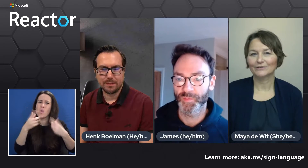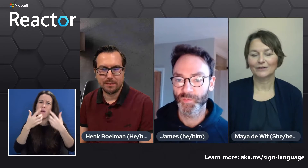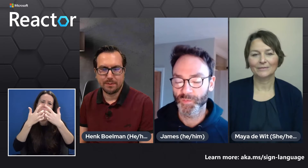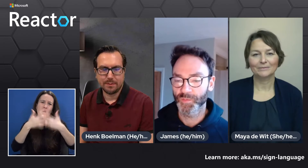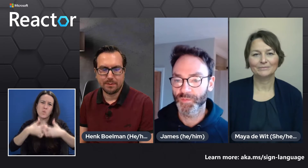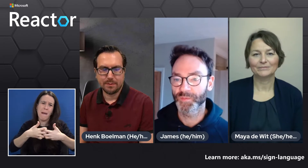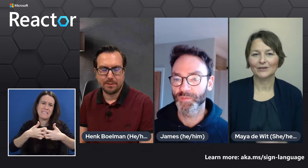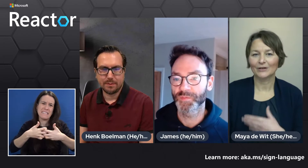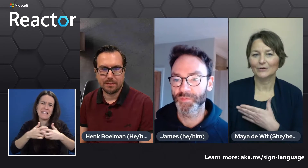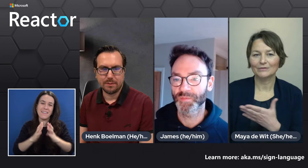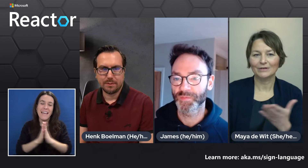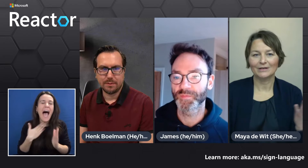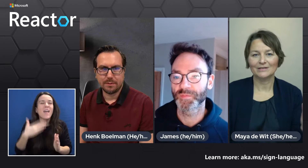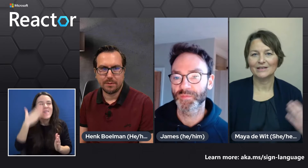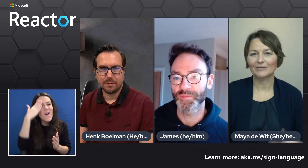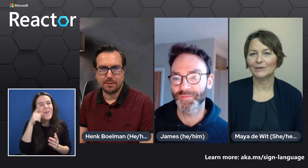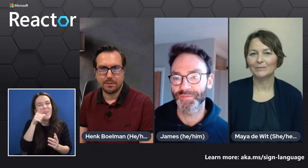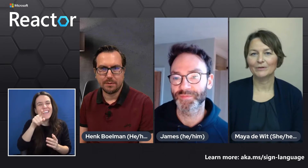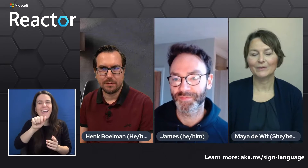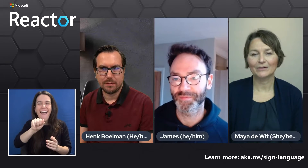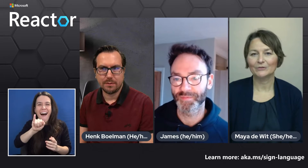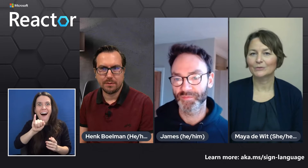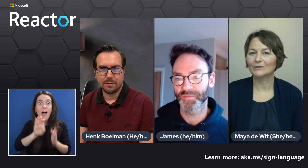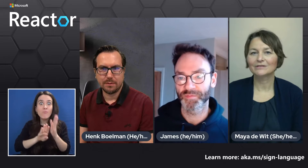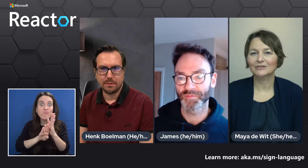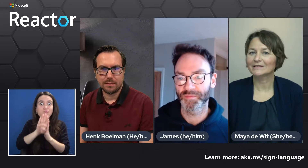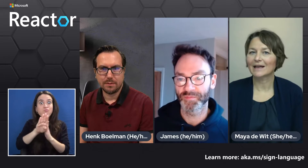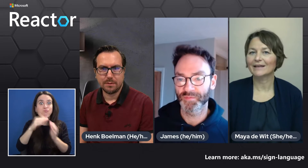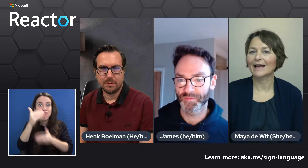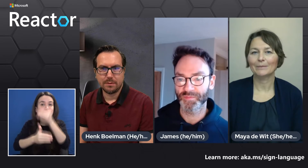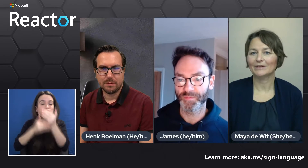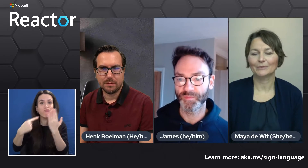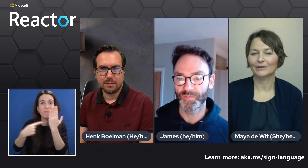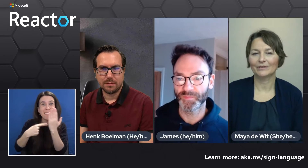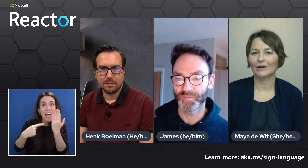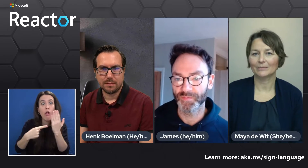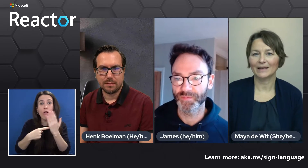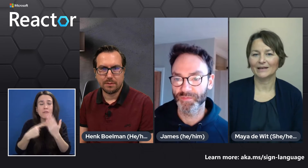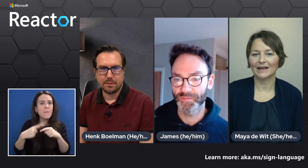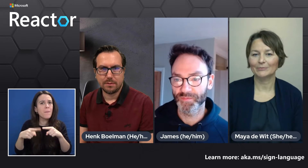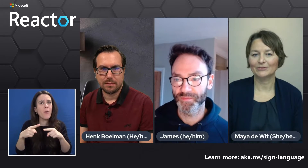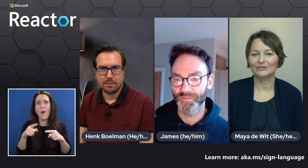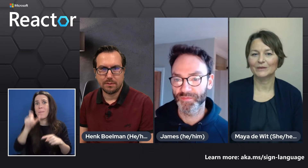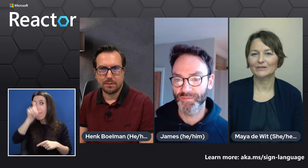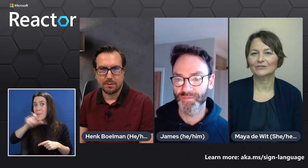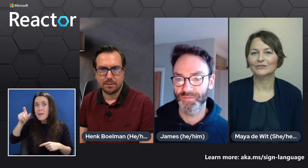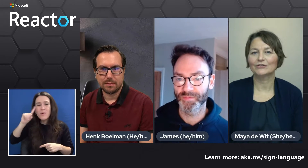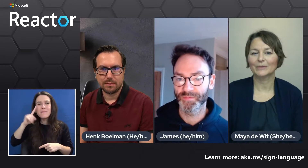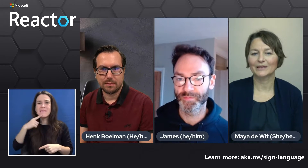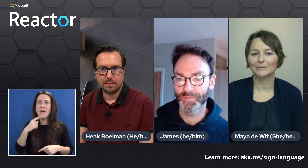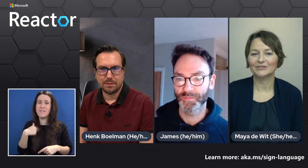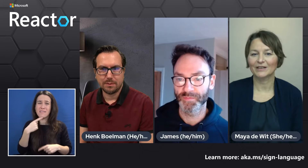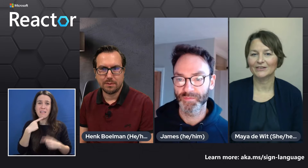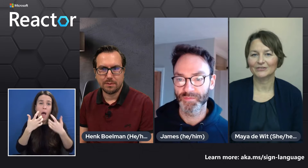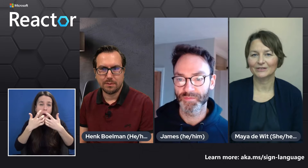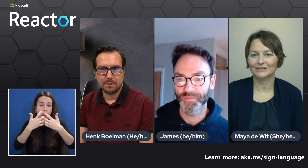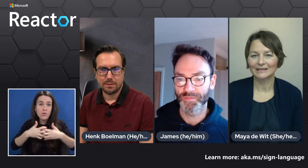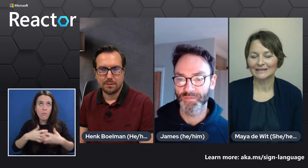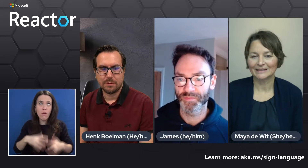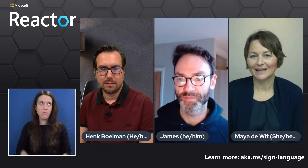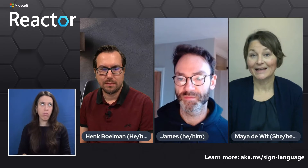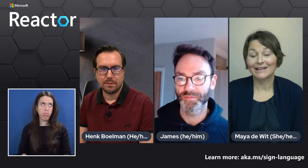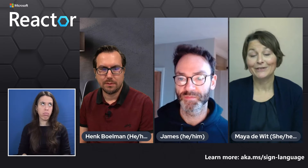gotten from, deaf people around the world, they're not happy with the automatic captions because there are too many mistakes